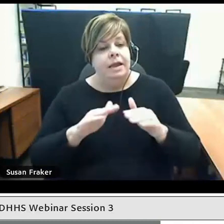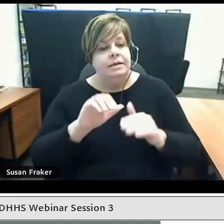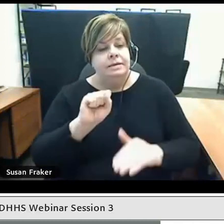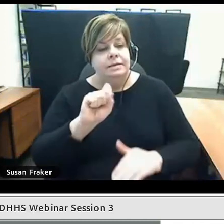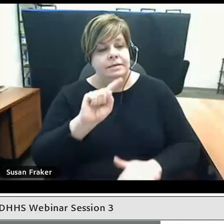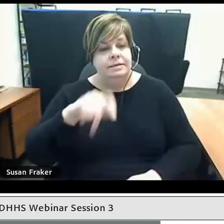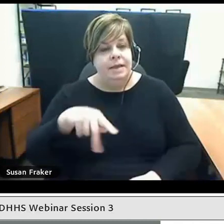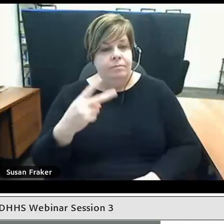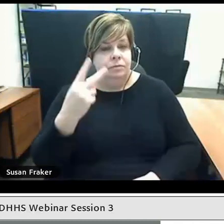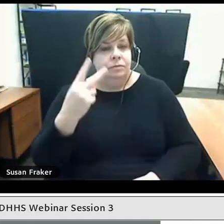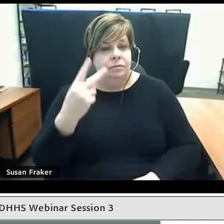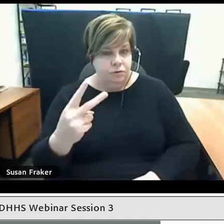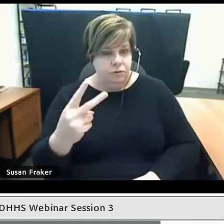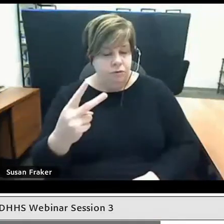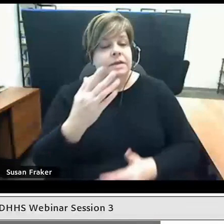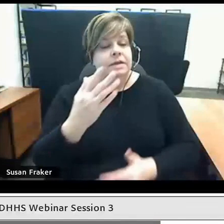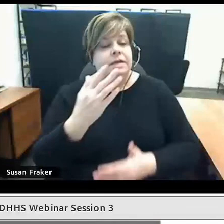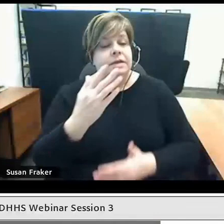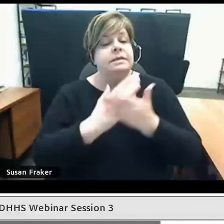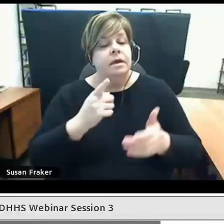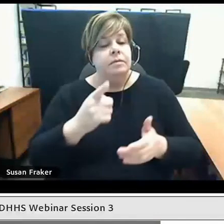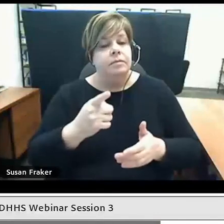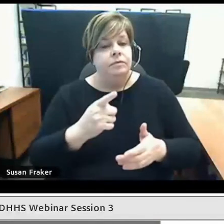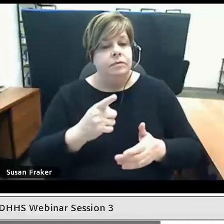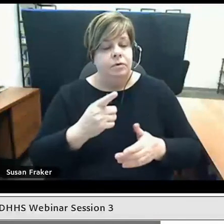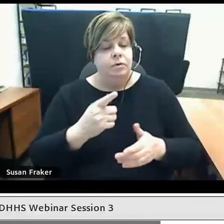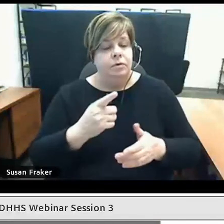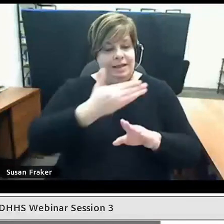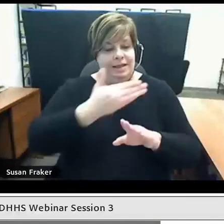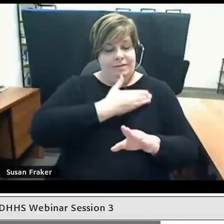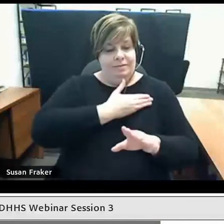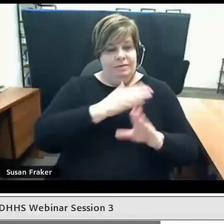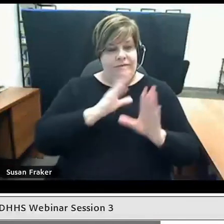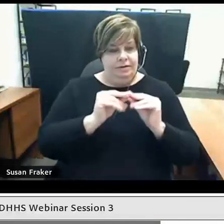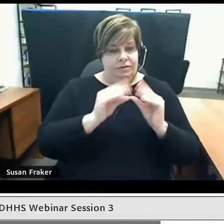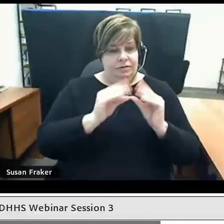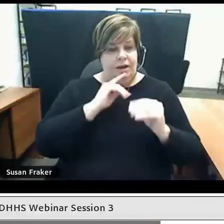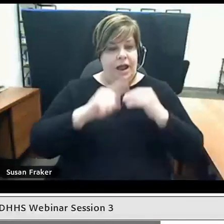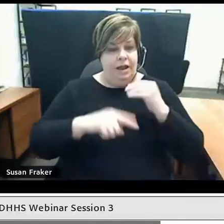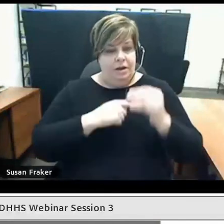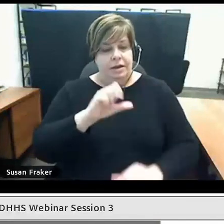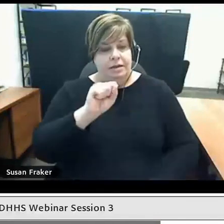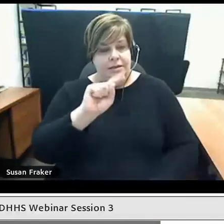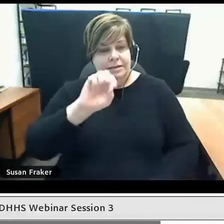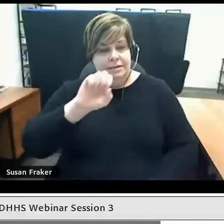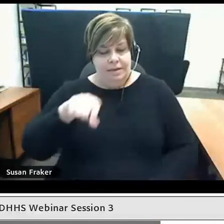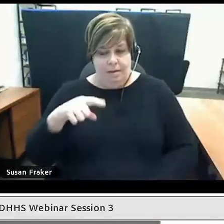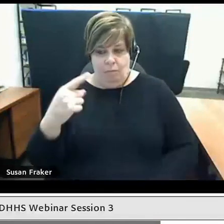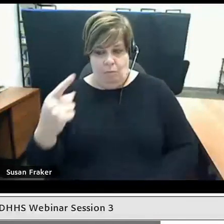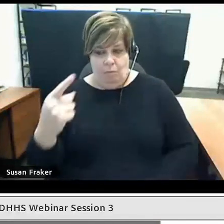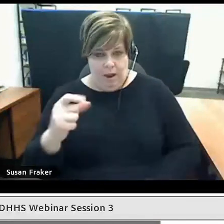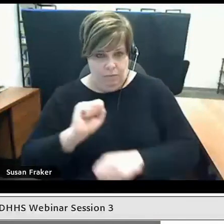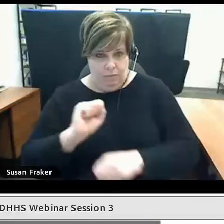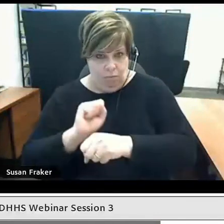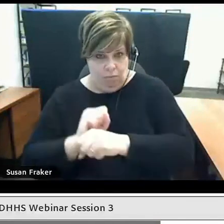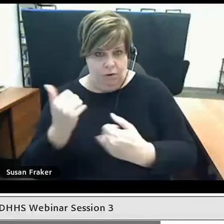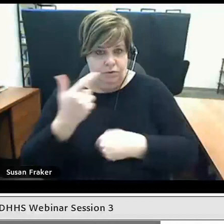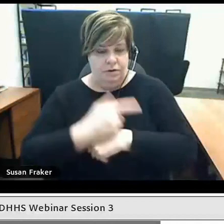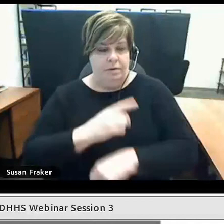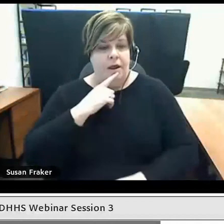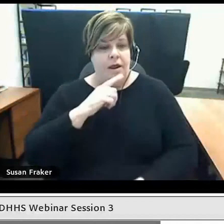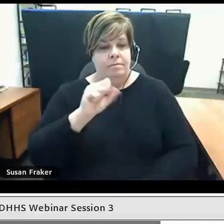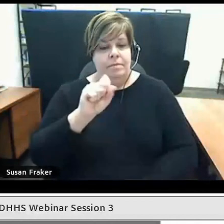of you that were involved last training that we had, I talked a little bit about Step 1. Today I'll talk about Step